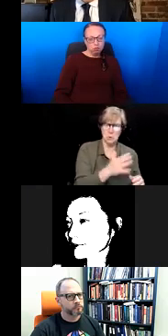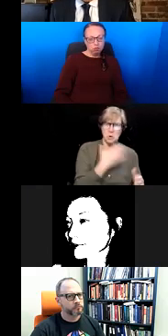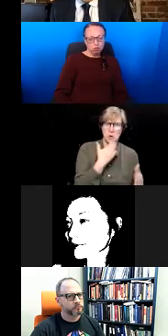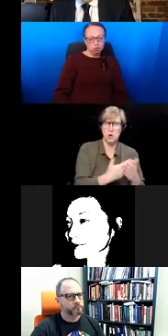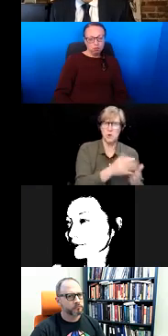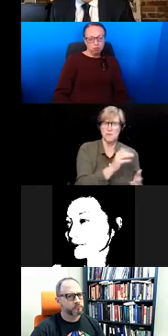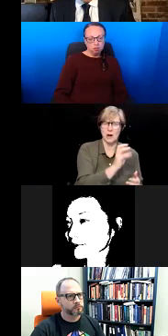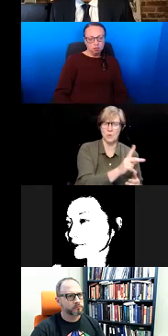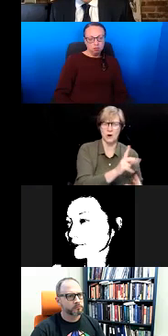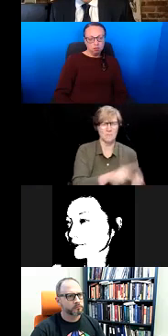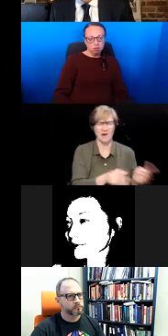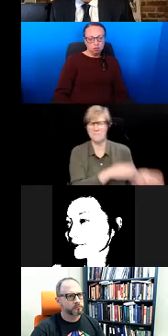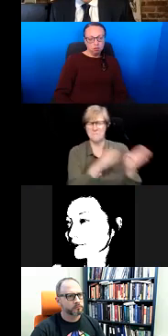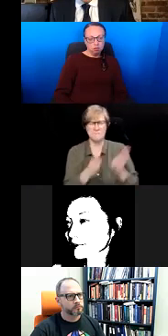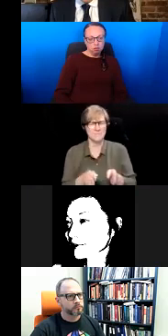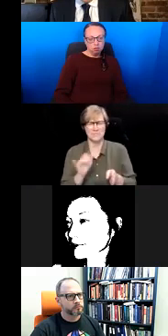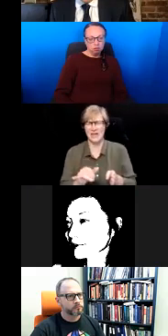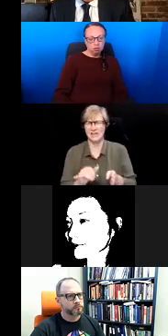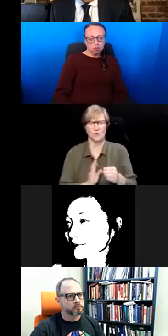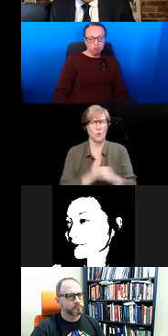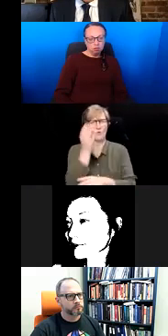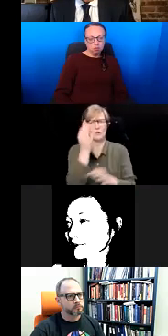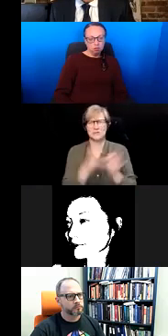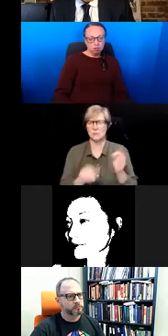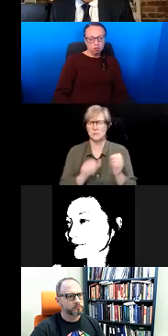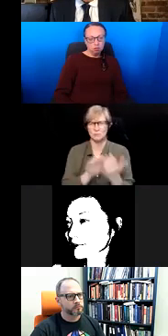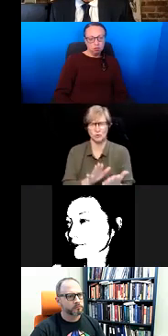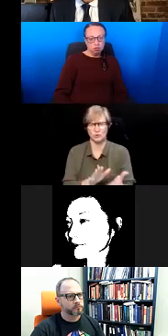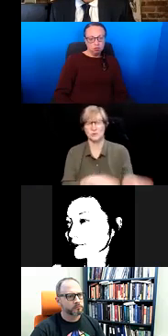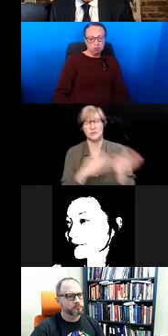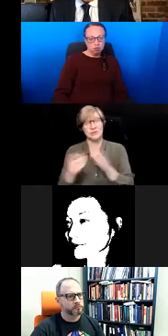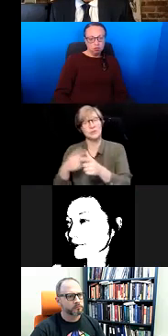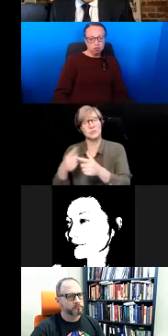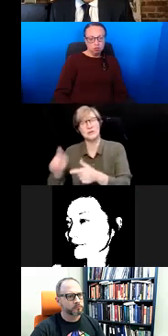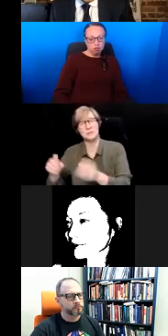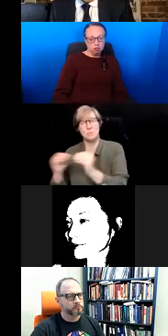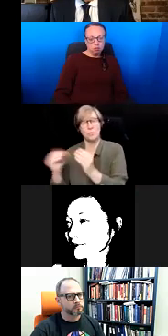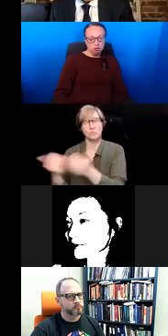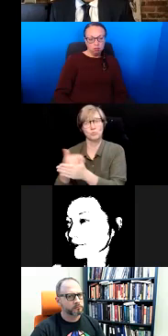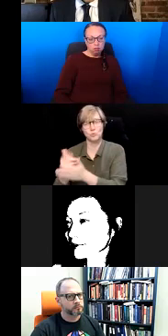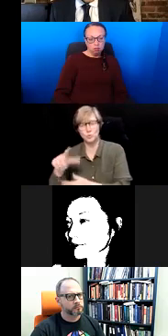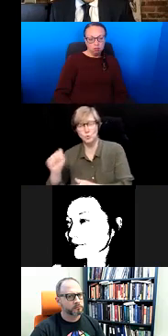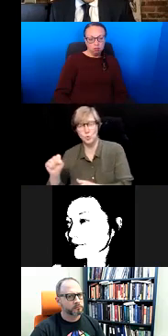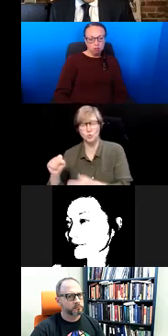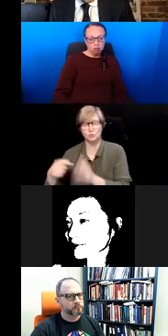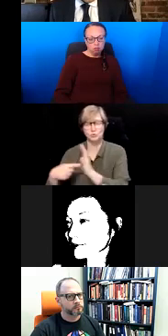are oversimplifications at best. So I think we need novel tools and models to characterize language system plasticity.